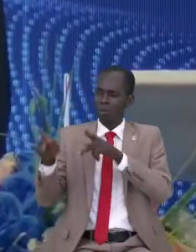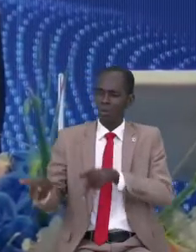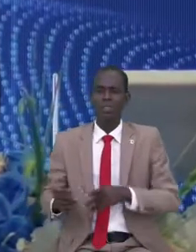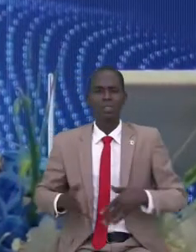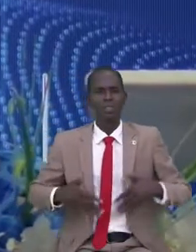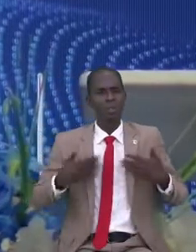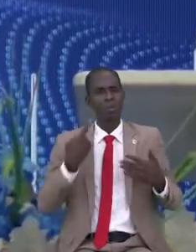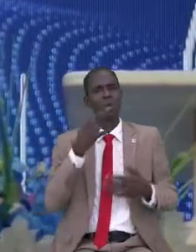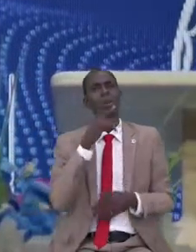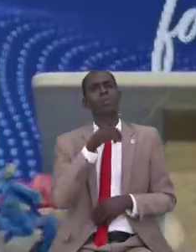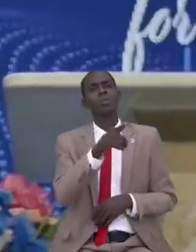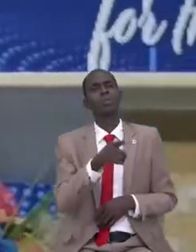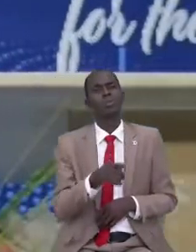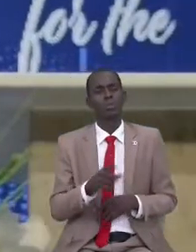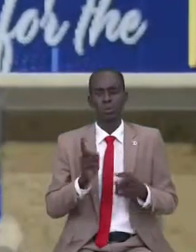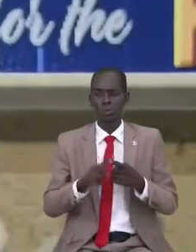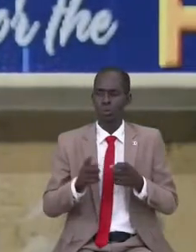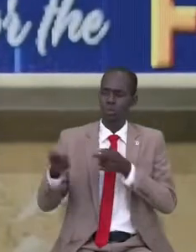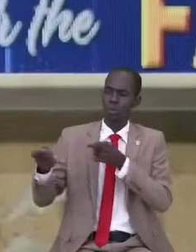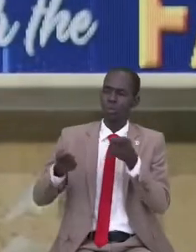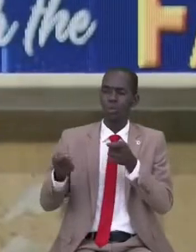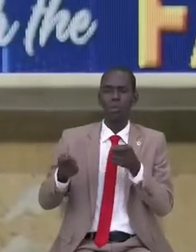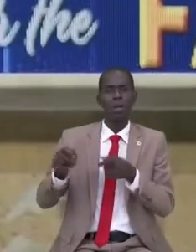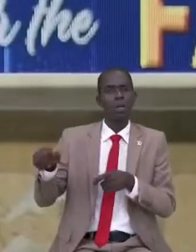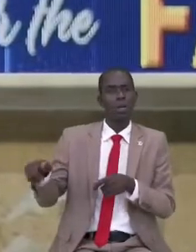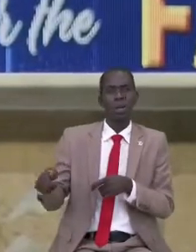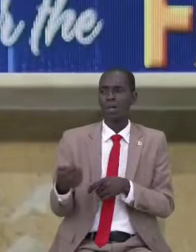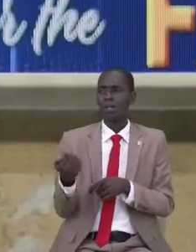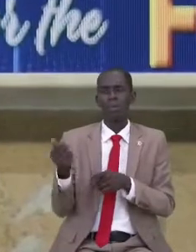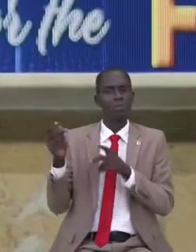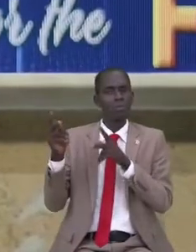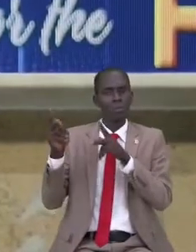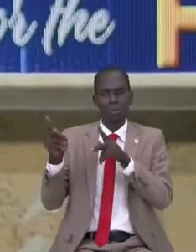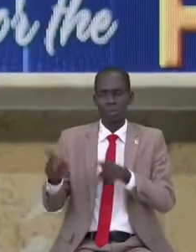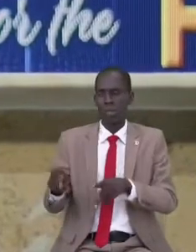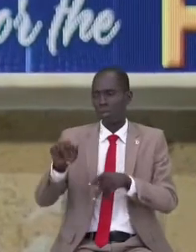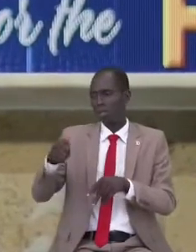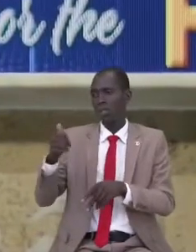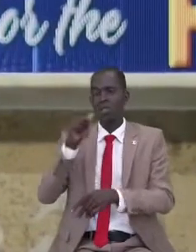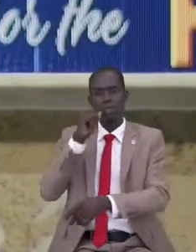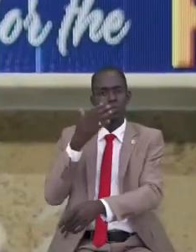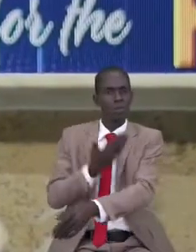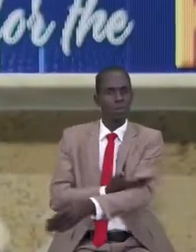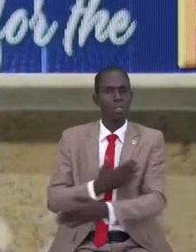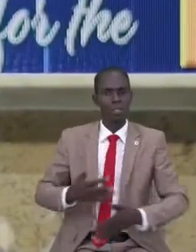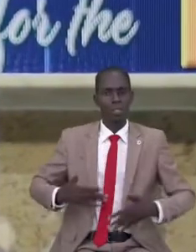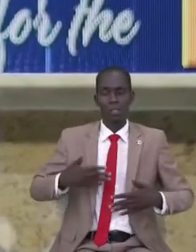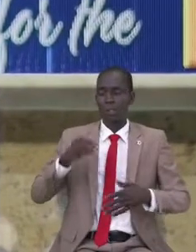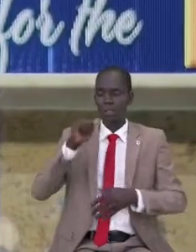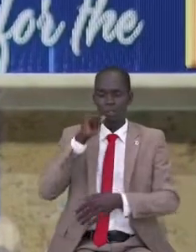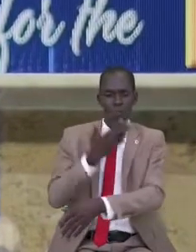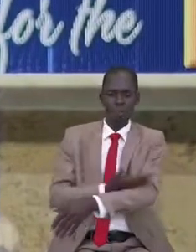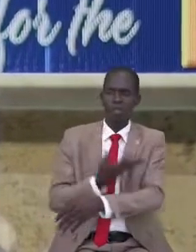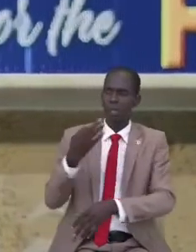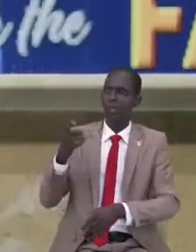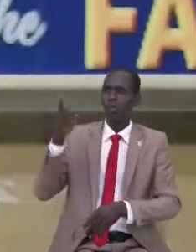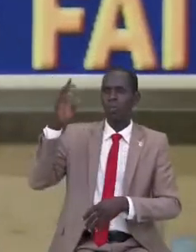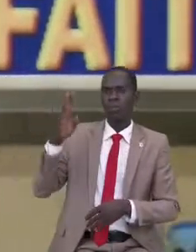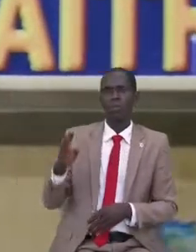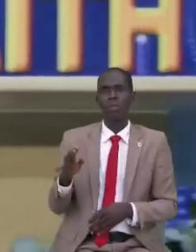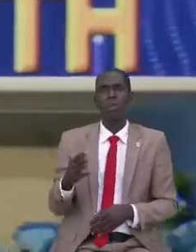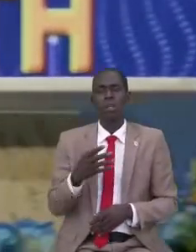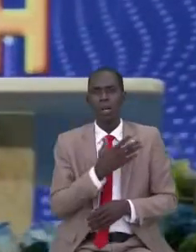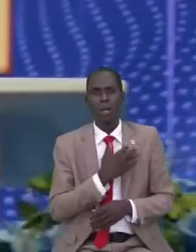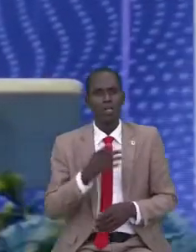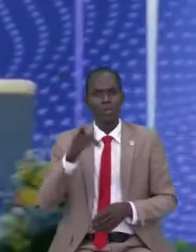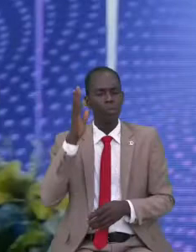life? Who are you, by the way, to control another daughter's life? A daughter of God. And you don't allow them